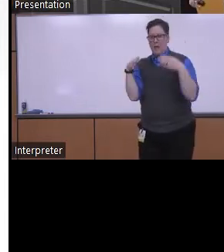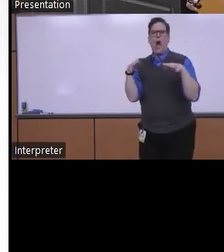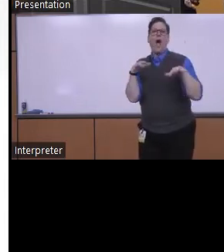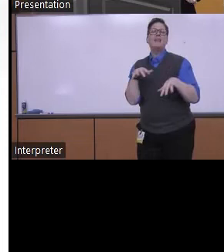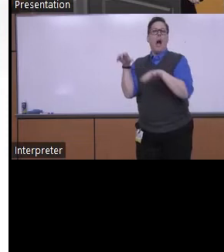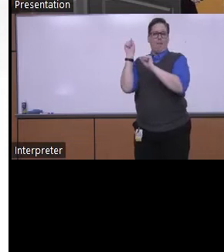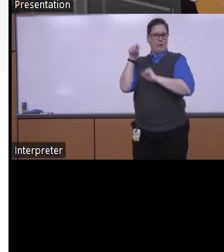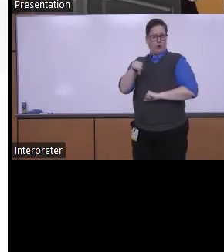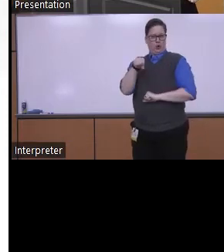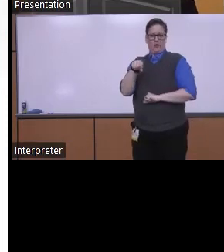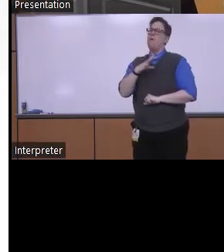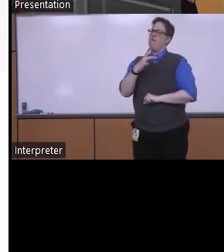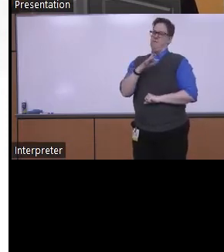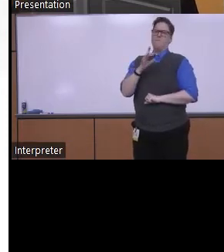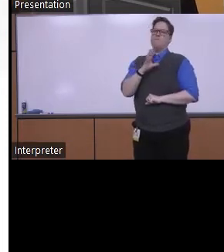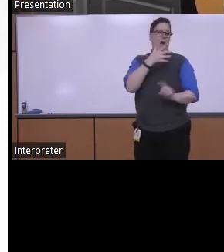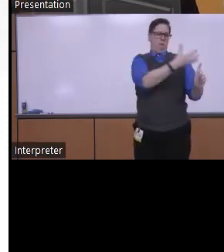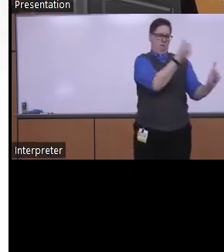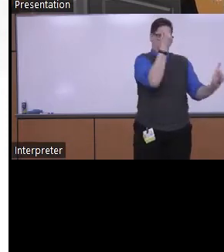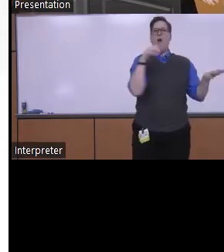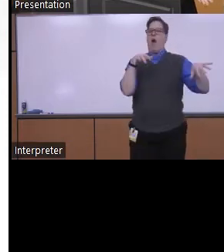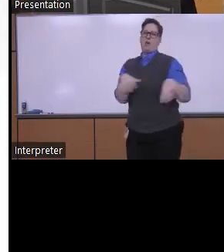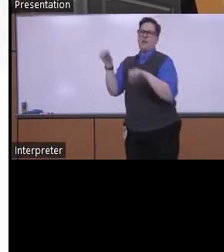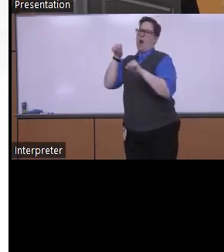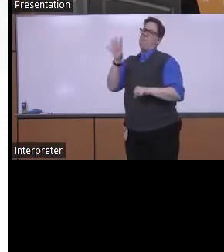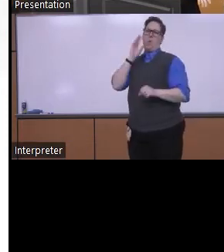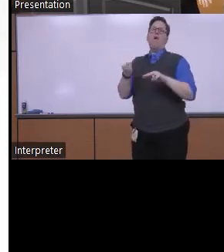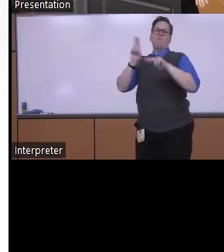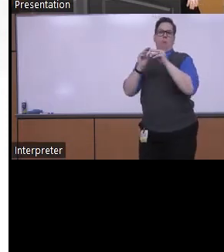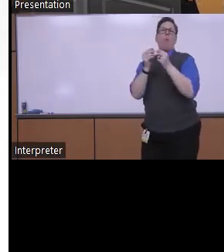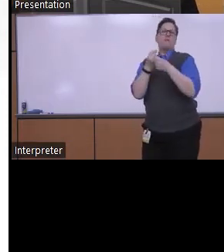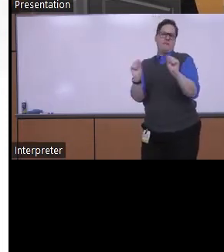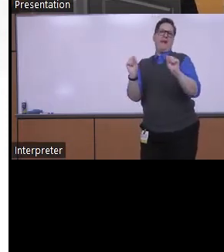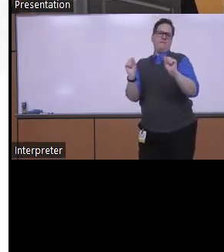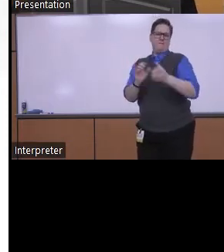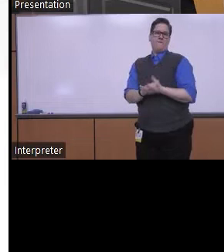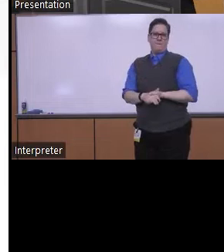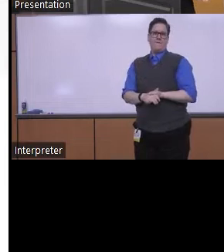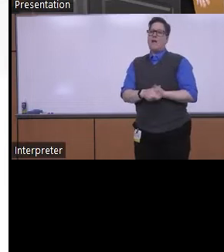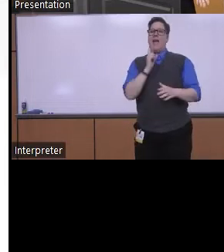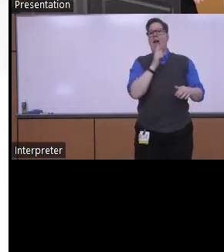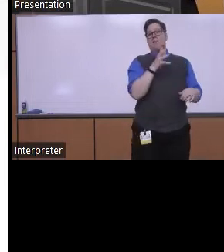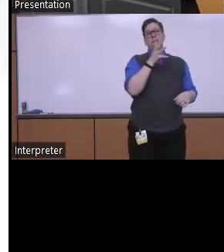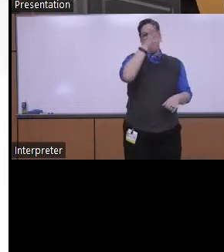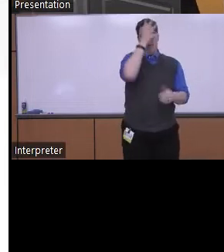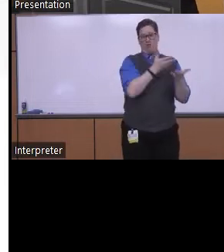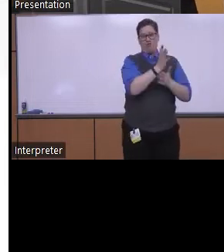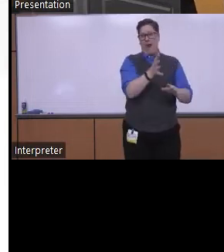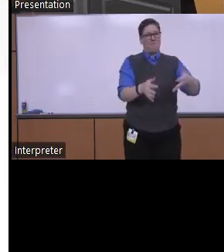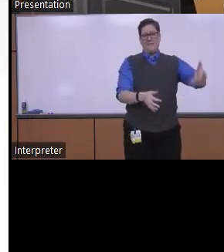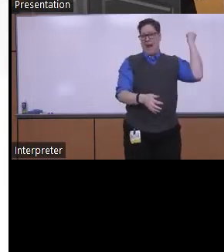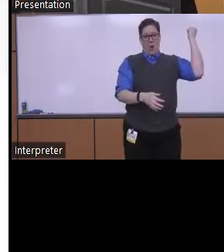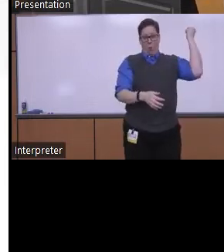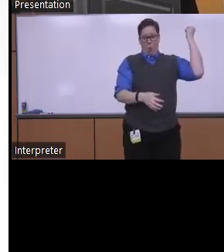as a primary way to increase or enhance safety and permanence through the termination of parental rights. And ASFA